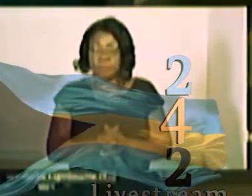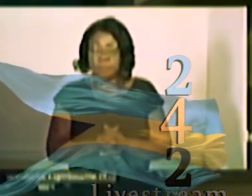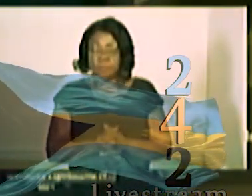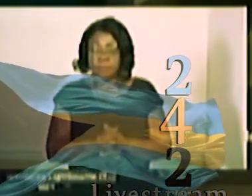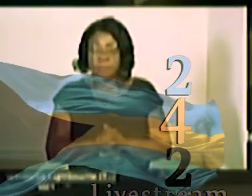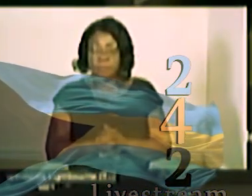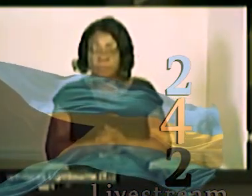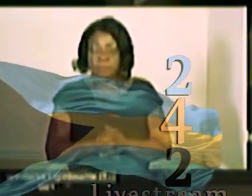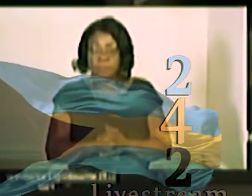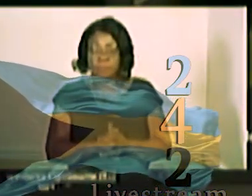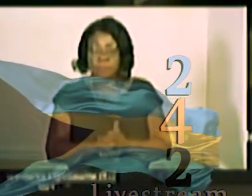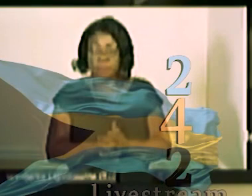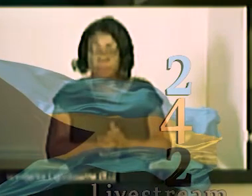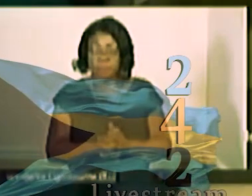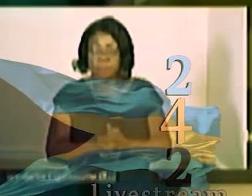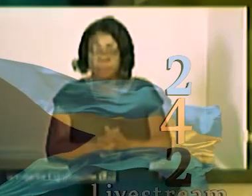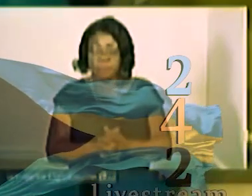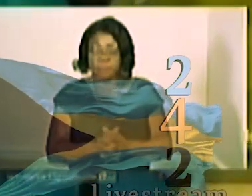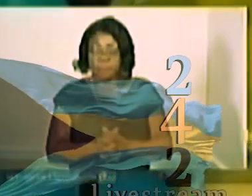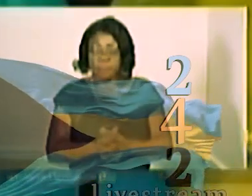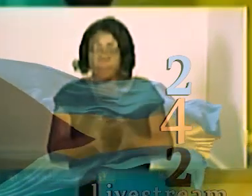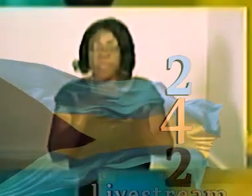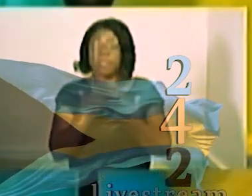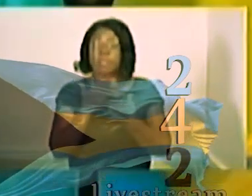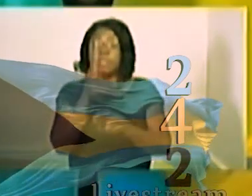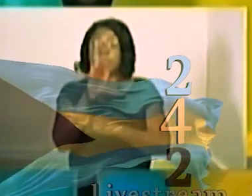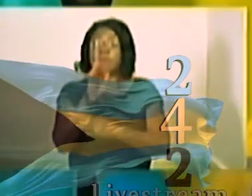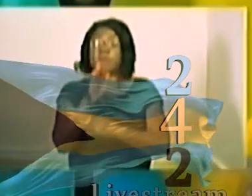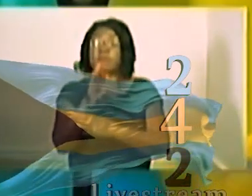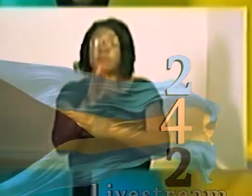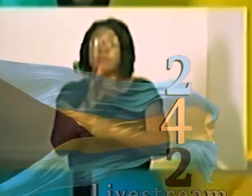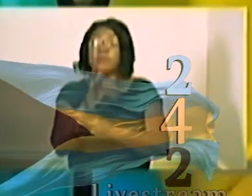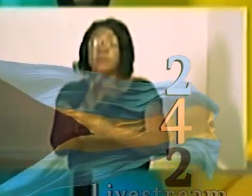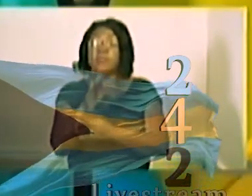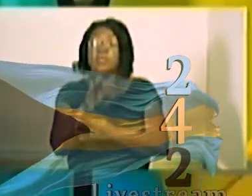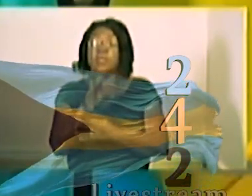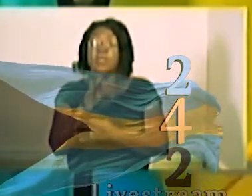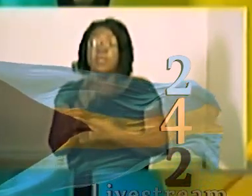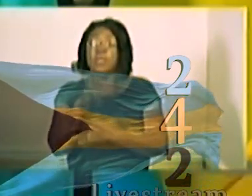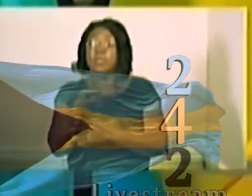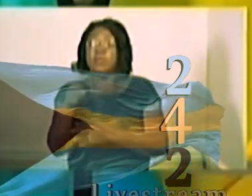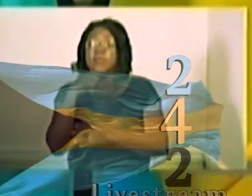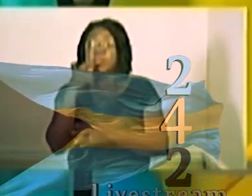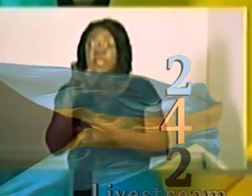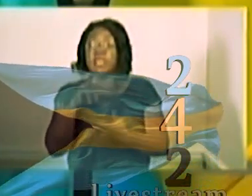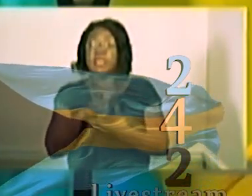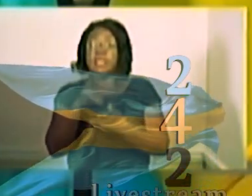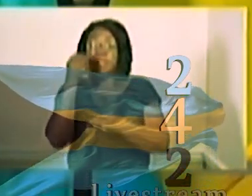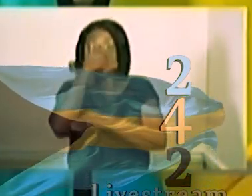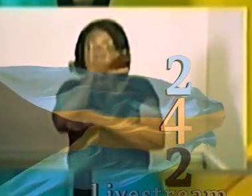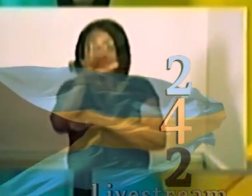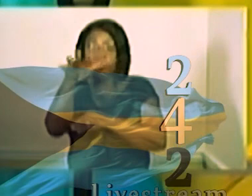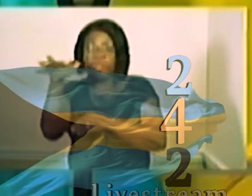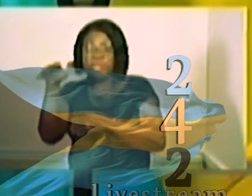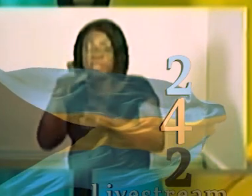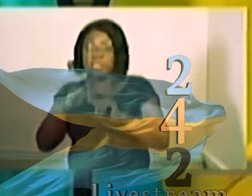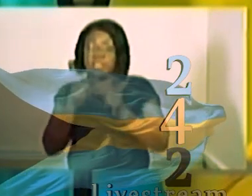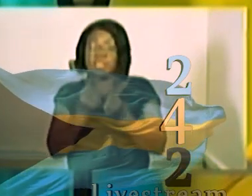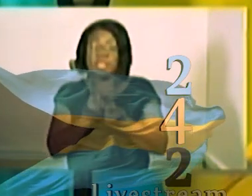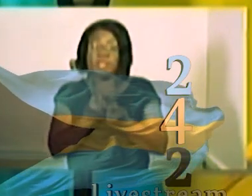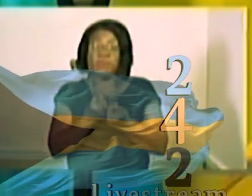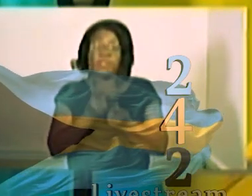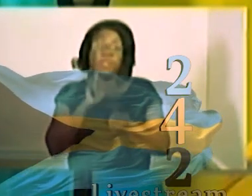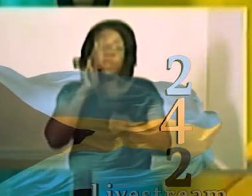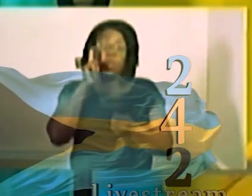Leandra Rowe. Good afternoon. You had mentioned that surveillance teams will be ramped up in